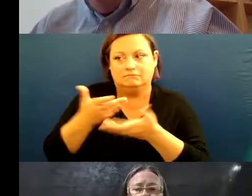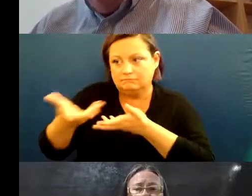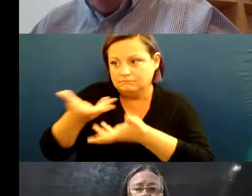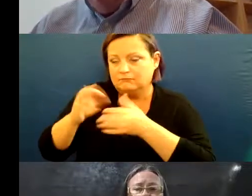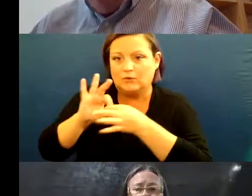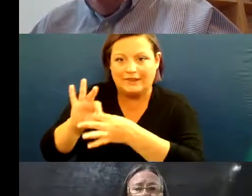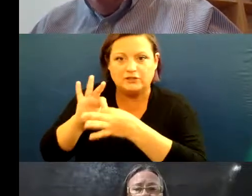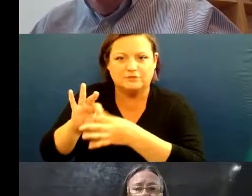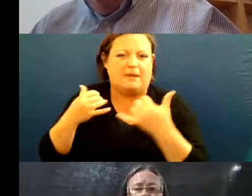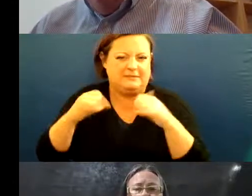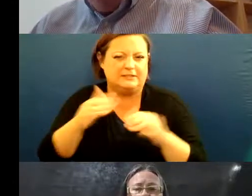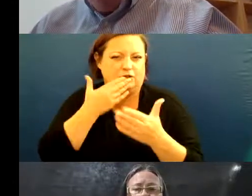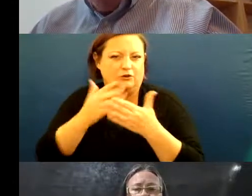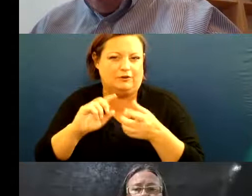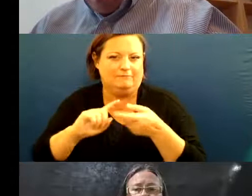and with Stu Yuspa.